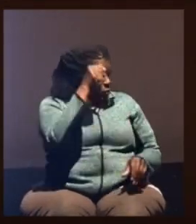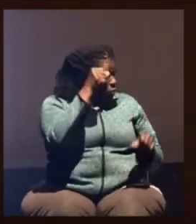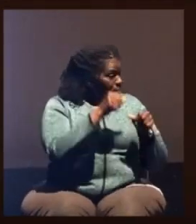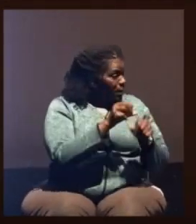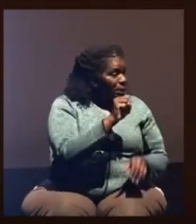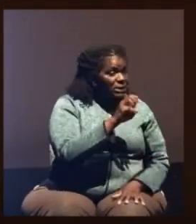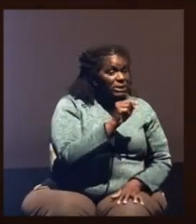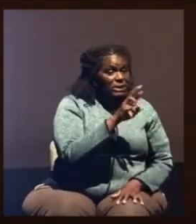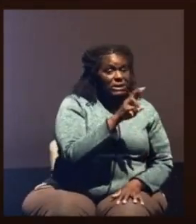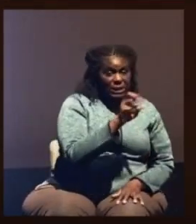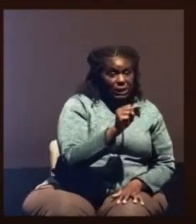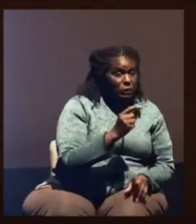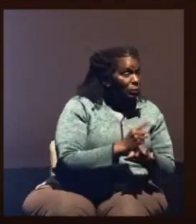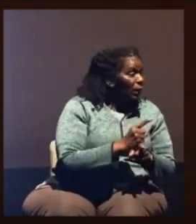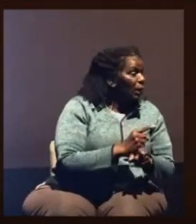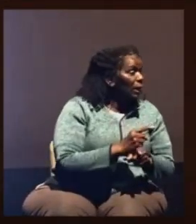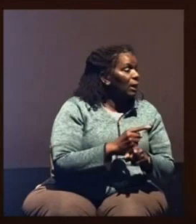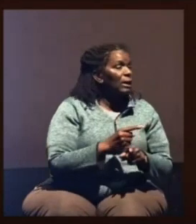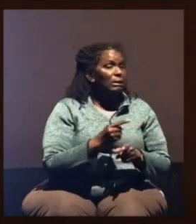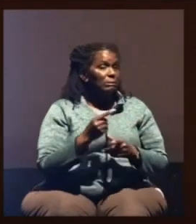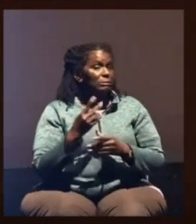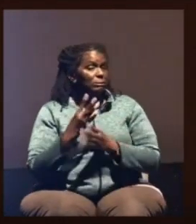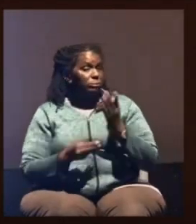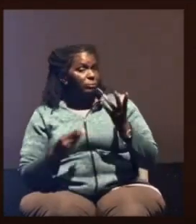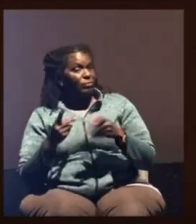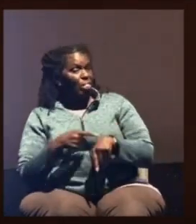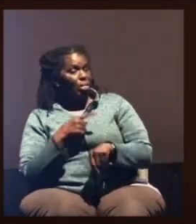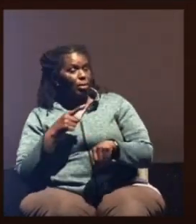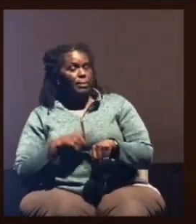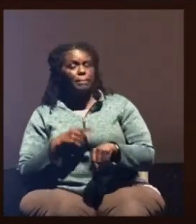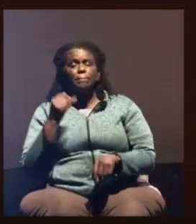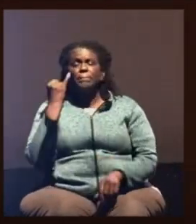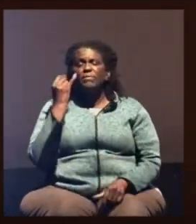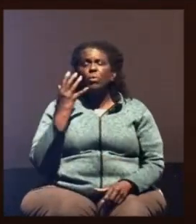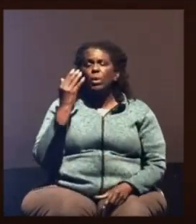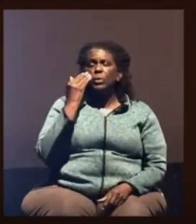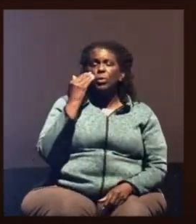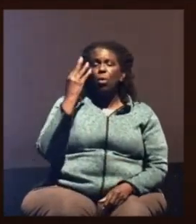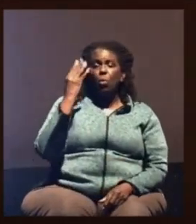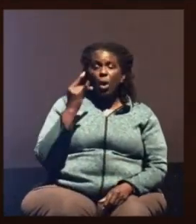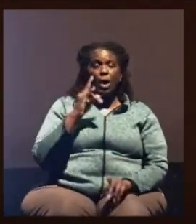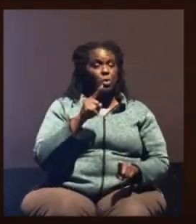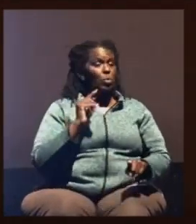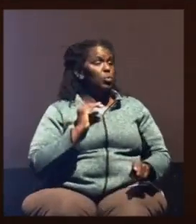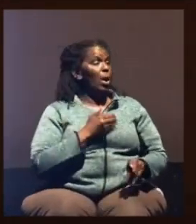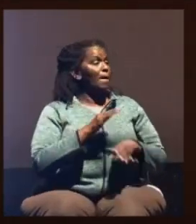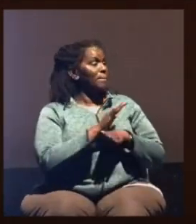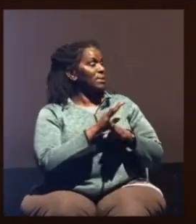Sears. Yeah, they've been gone for a while. And if you want to know why, you can attend one of our business courses, and we can kind of tell